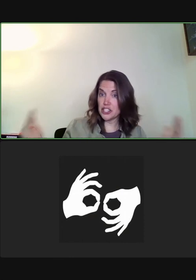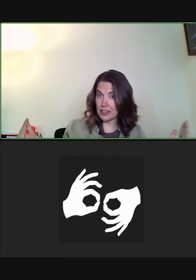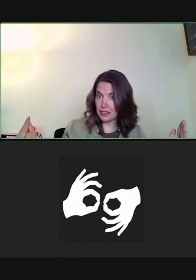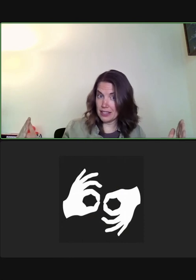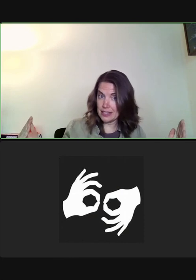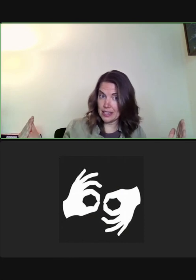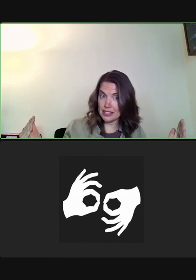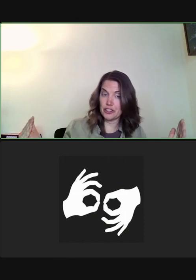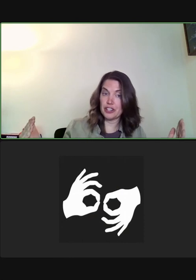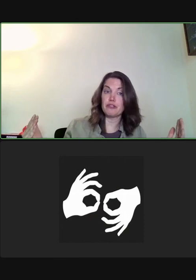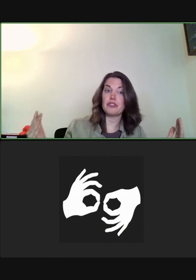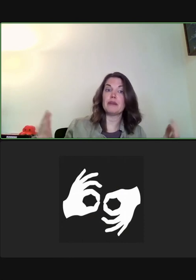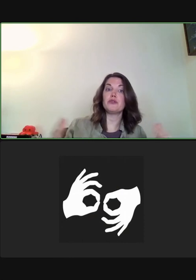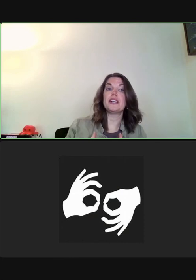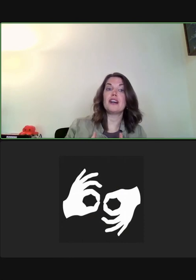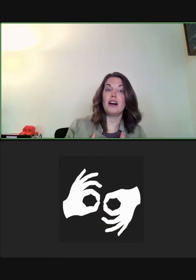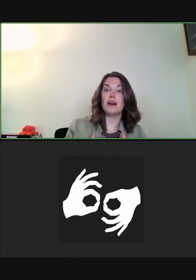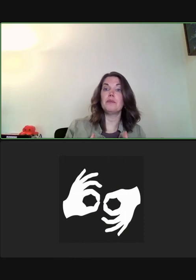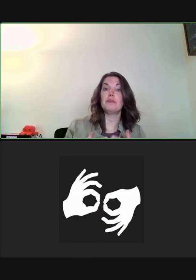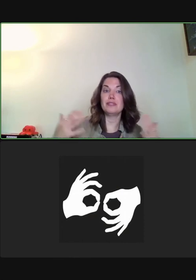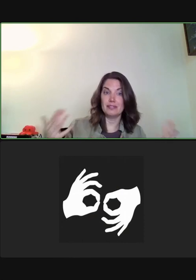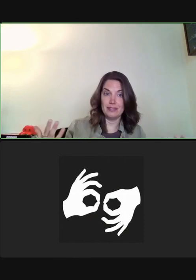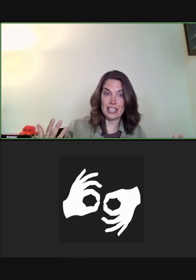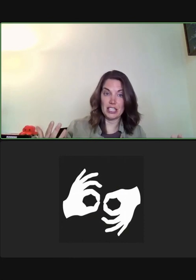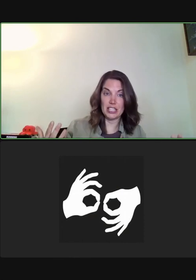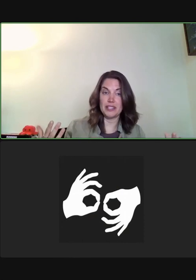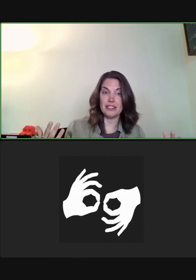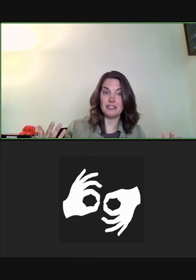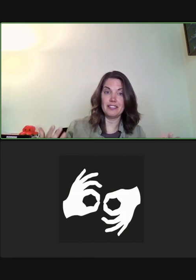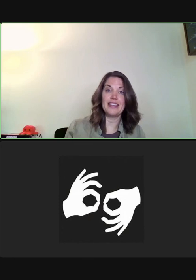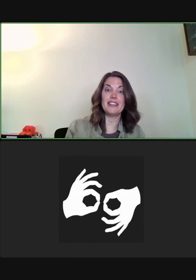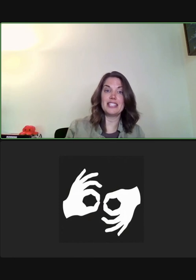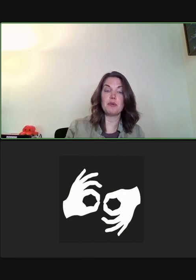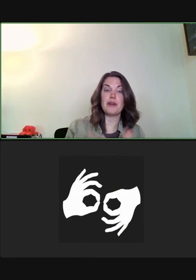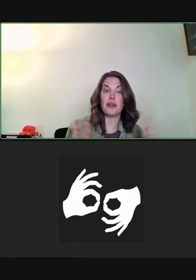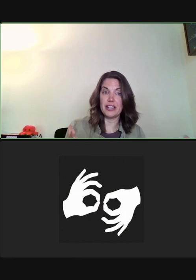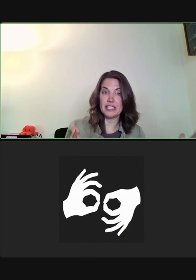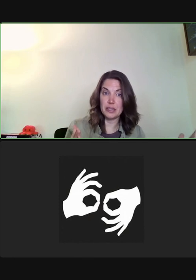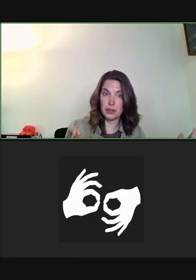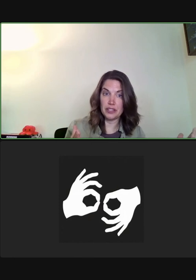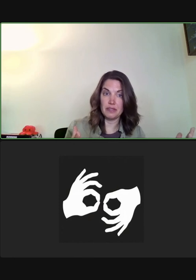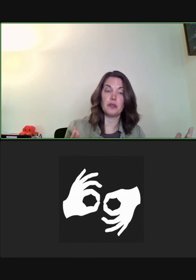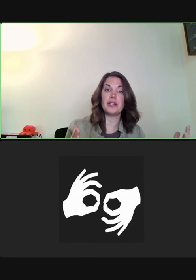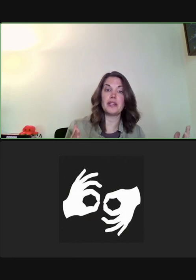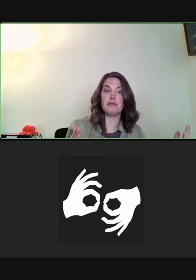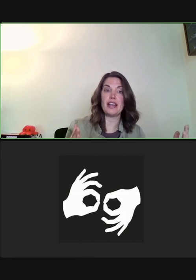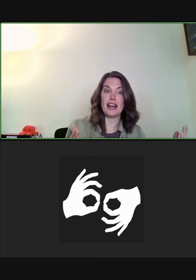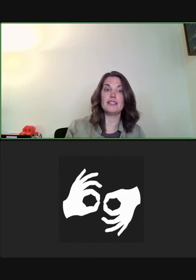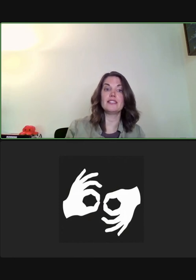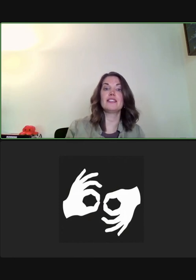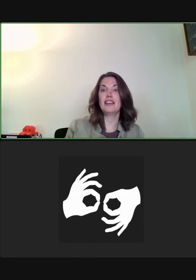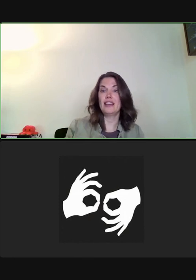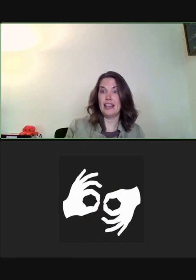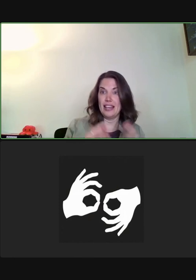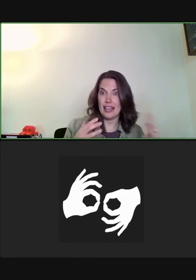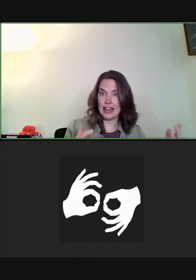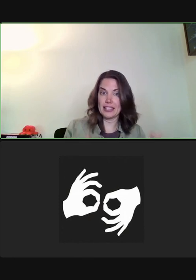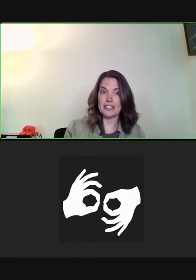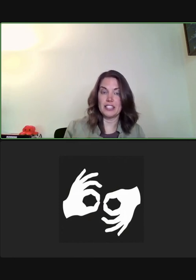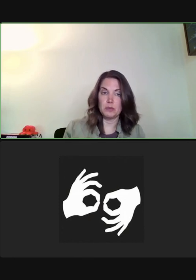the duration that's necessary for them to become expressive in the same amount that a typically developing infant